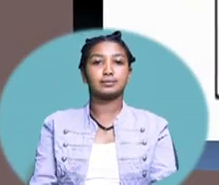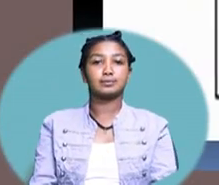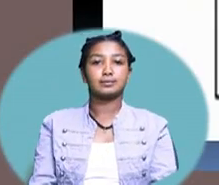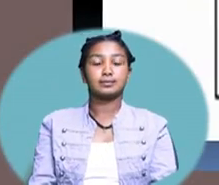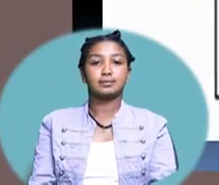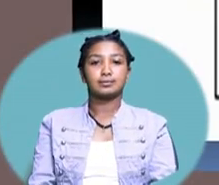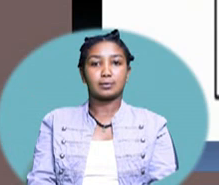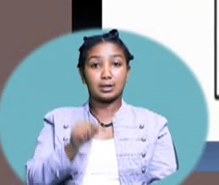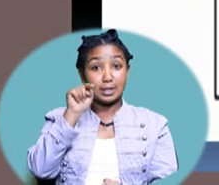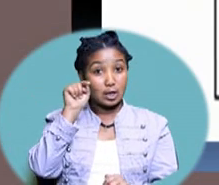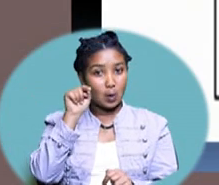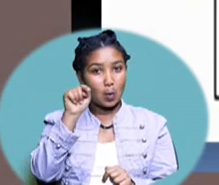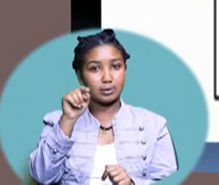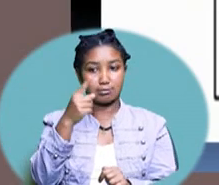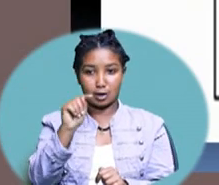the dot